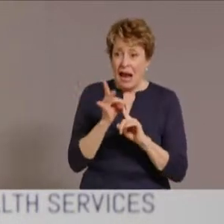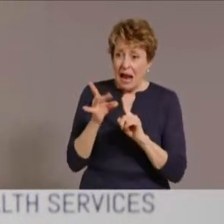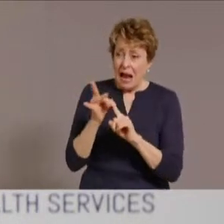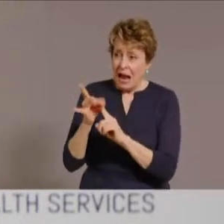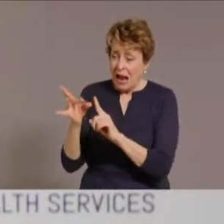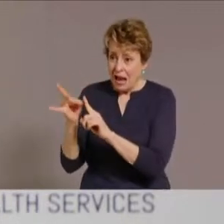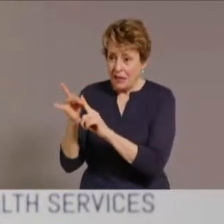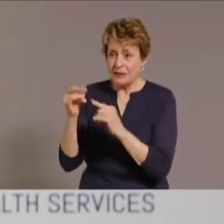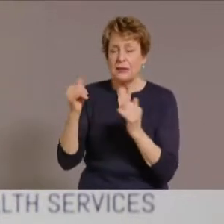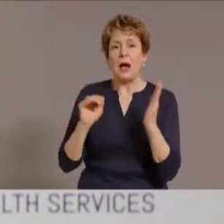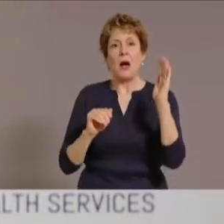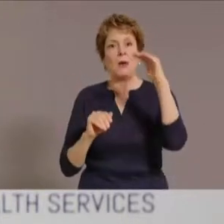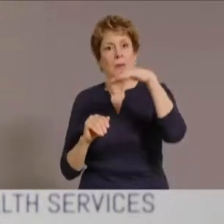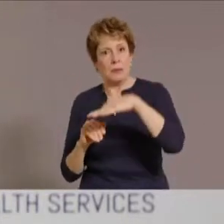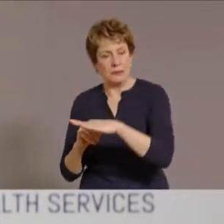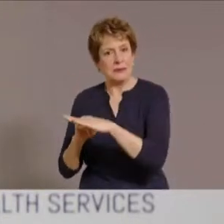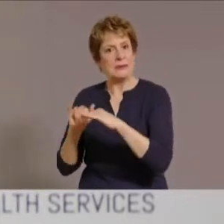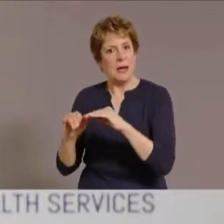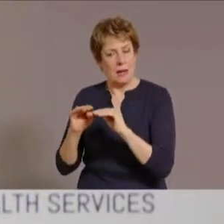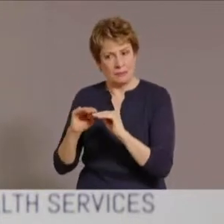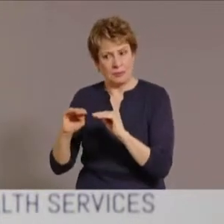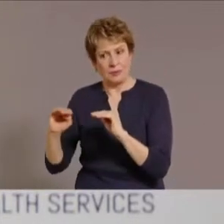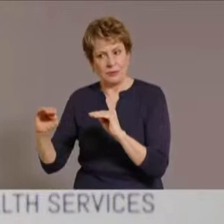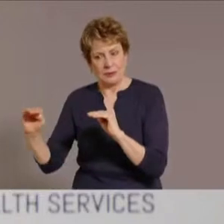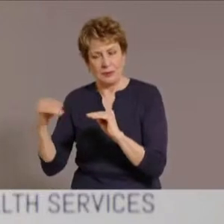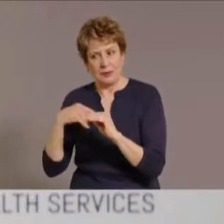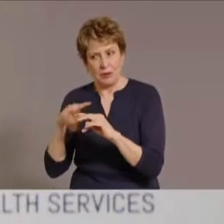which leads to the final question, which is,